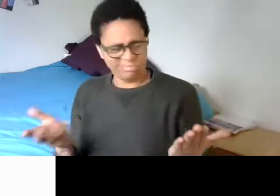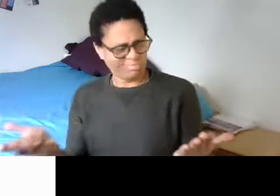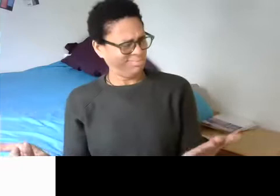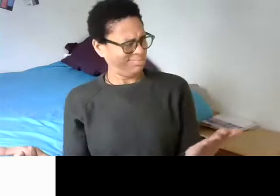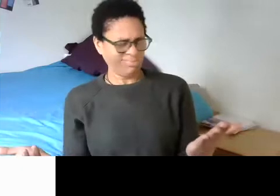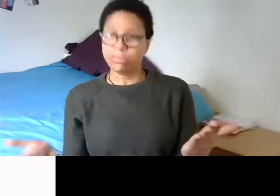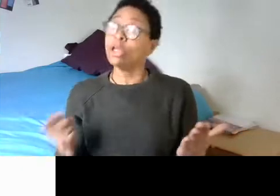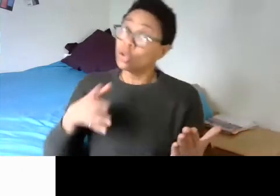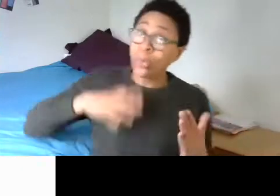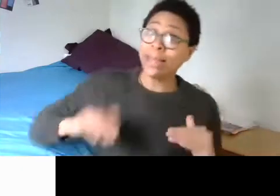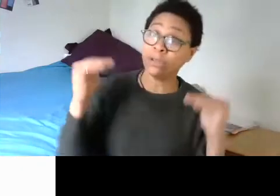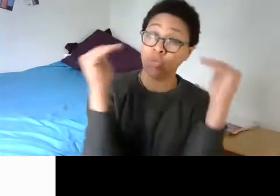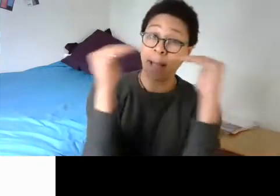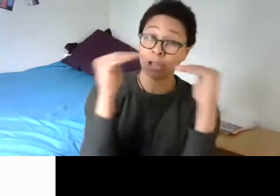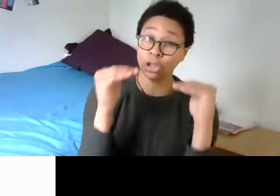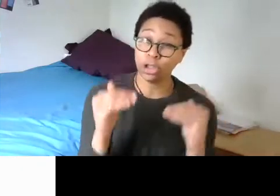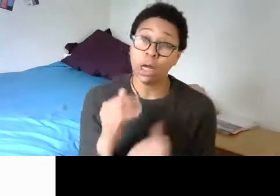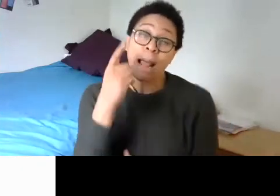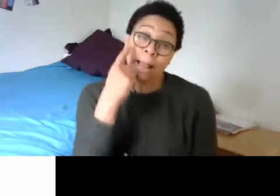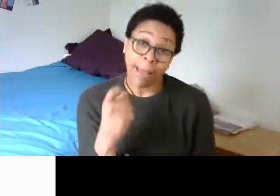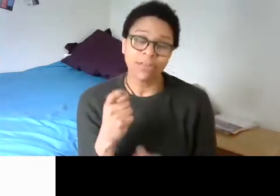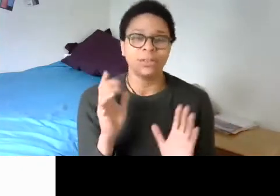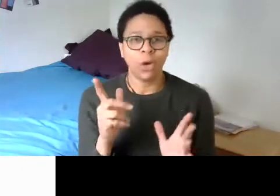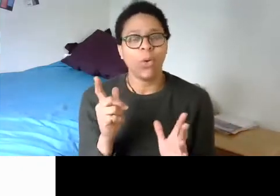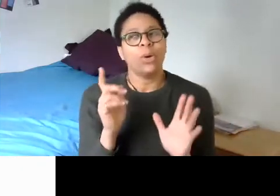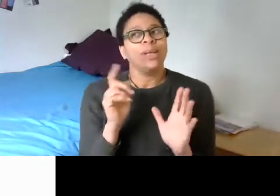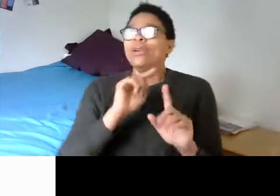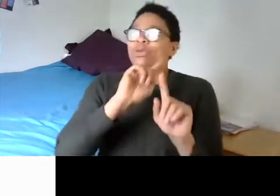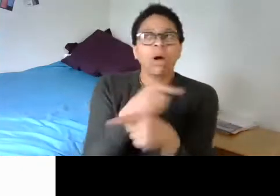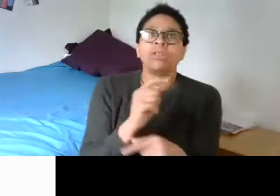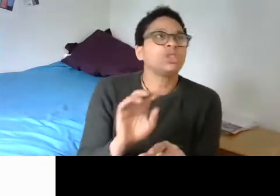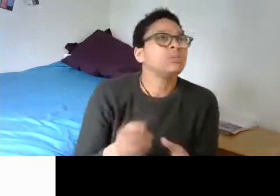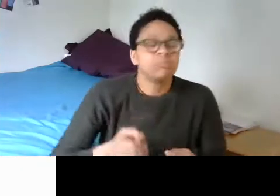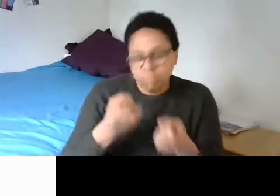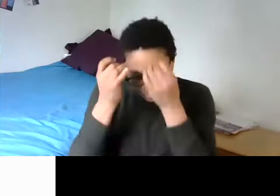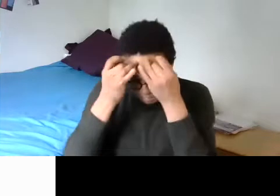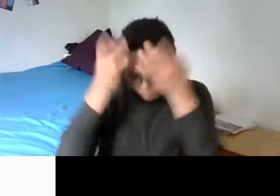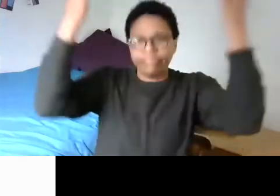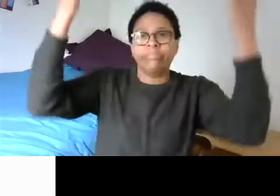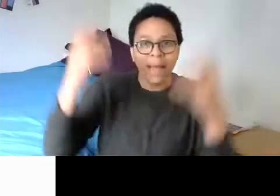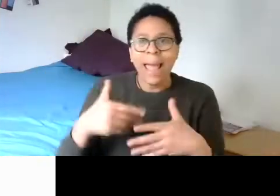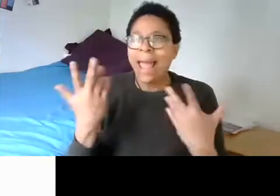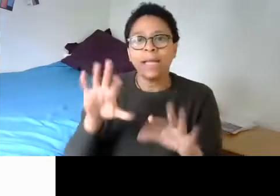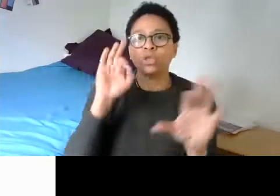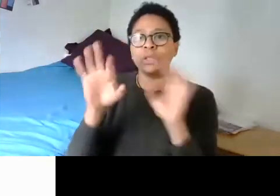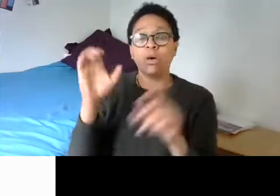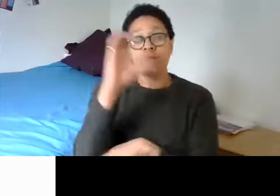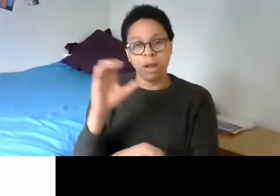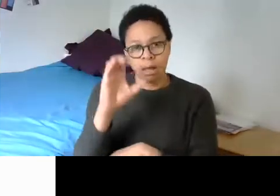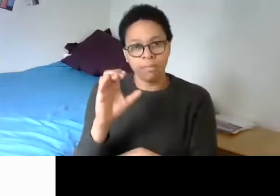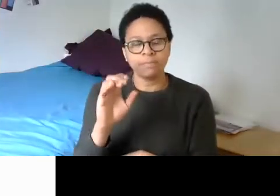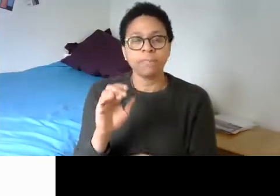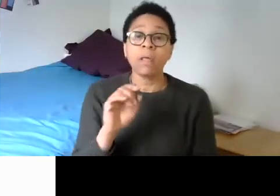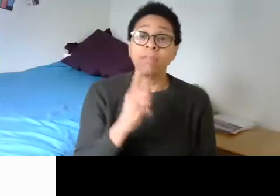bright yellow with red polka dots. So there is a limit to how personalised these books and images could be. Similarly, on the right, we have